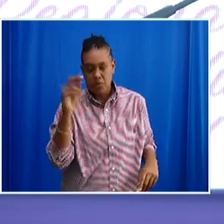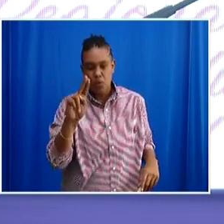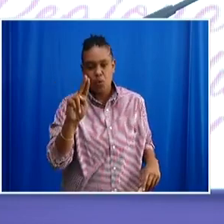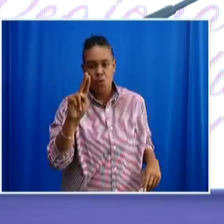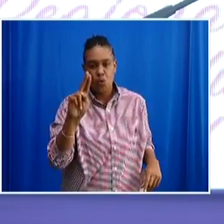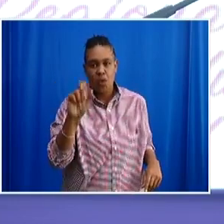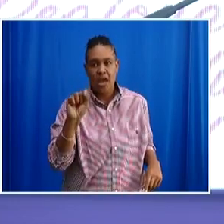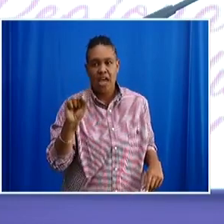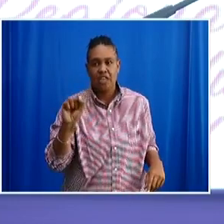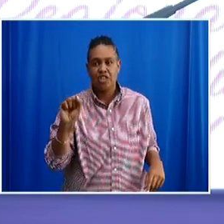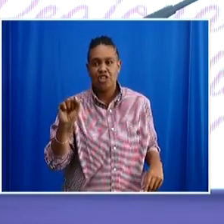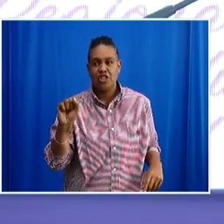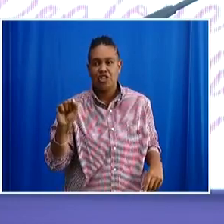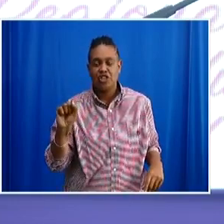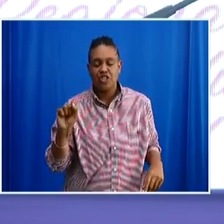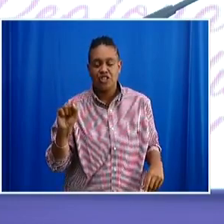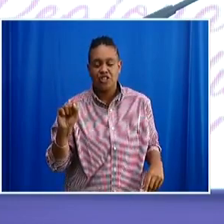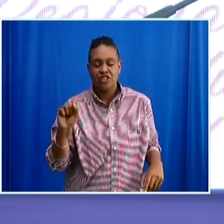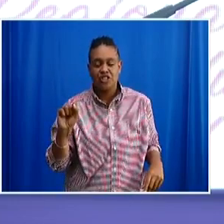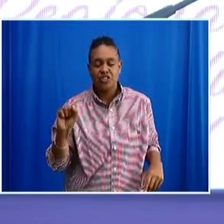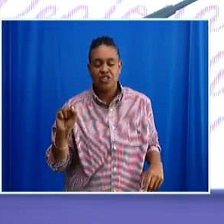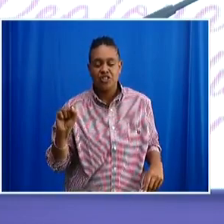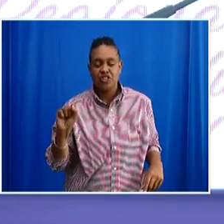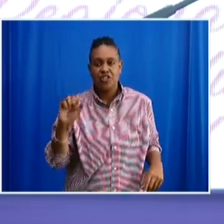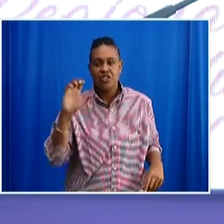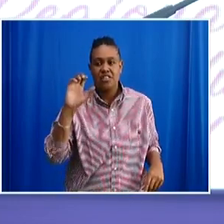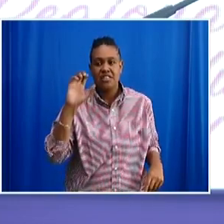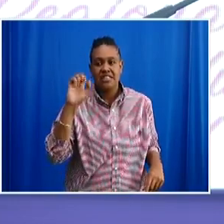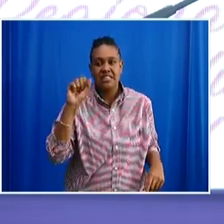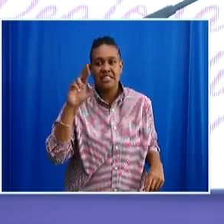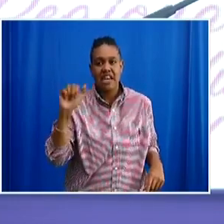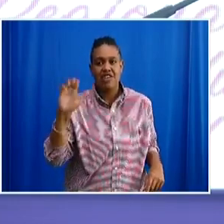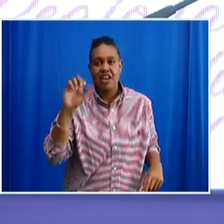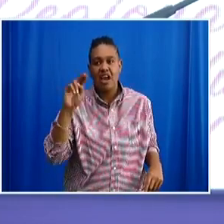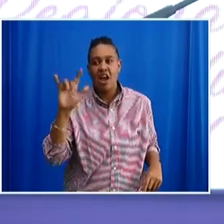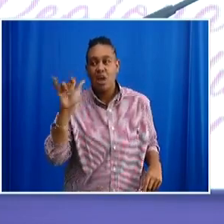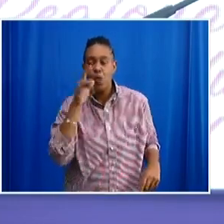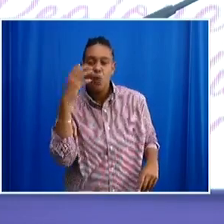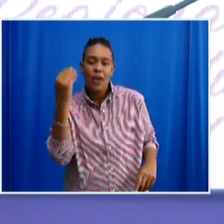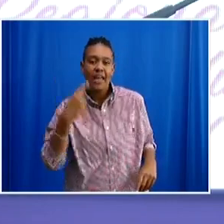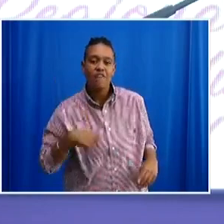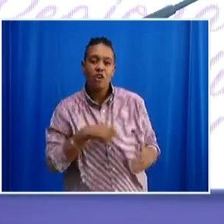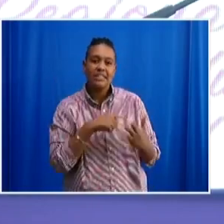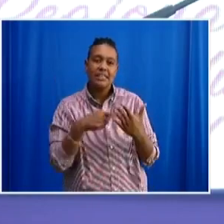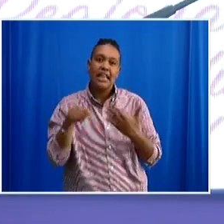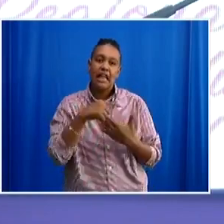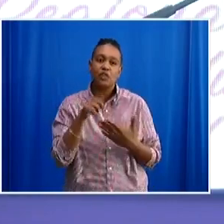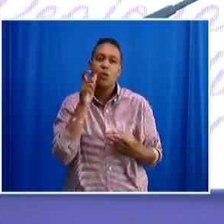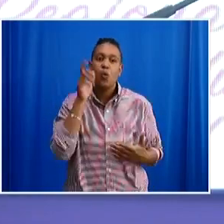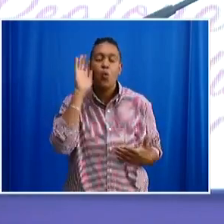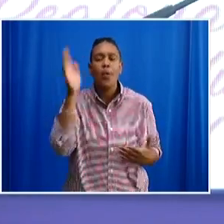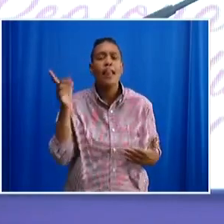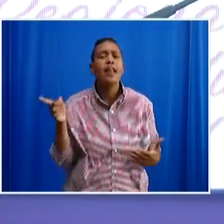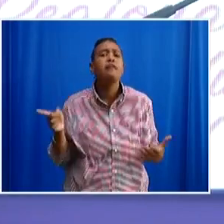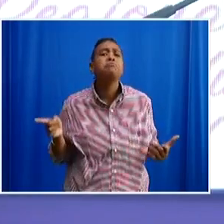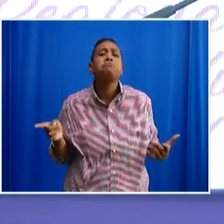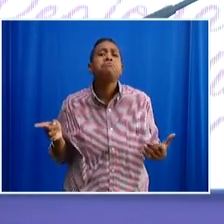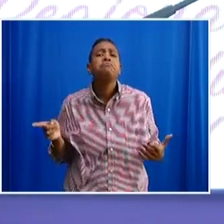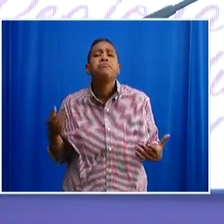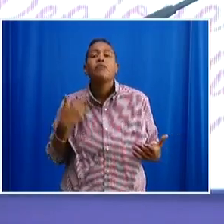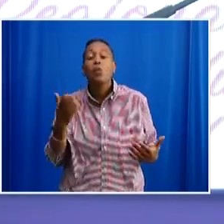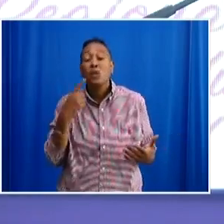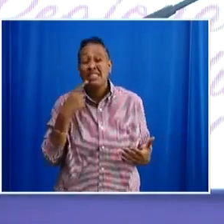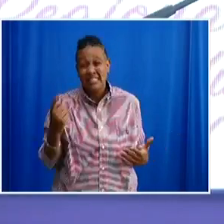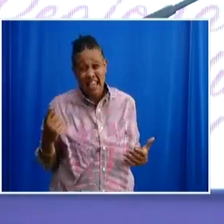U.S. Charge of the Fair, Mr. Eric Khan, who is leaving us next week and who I want to